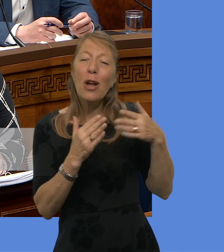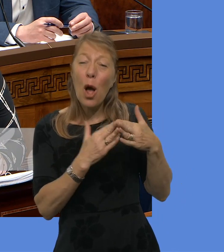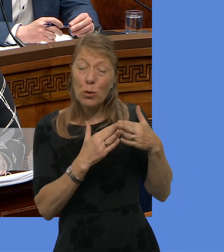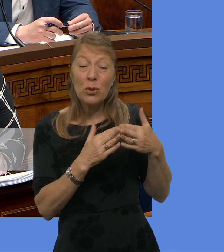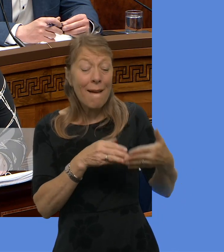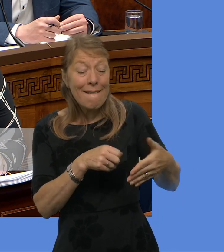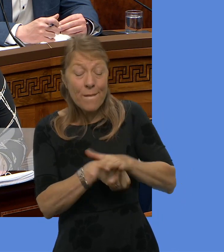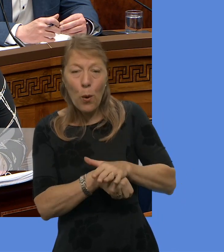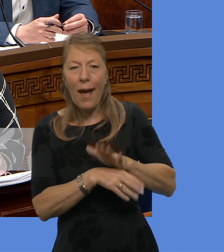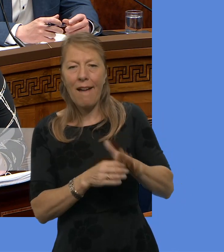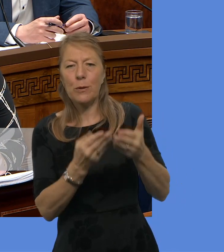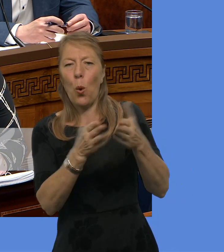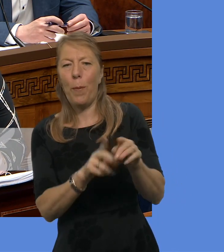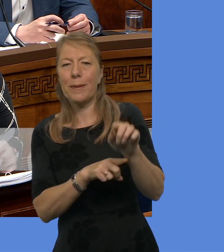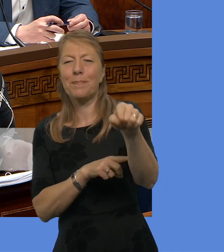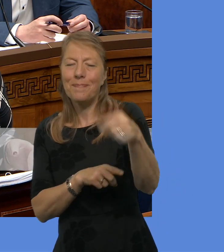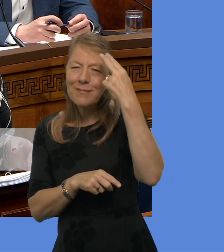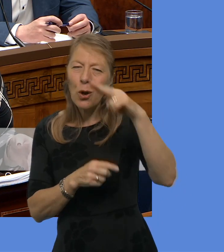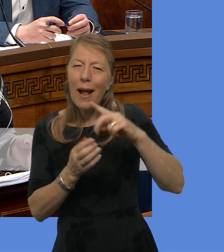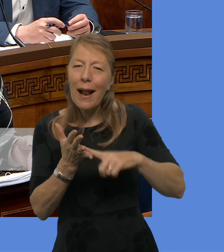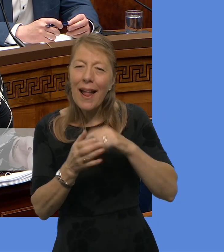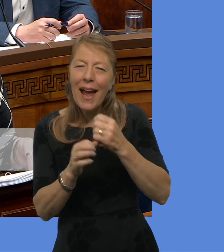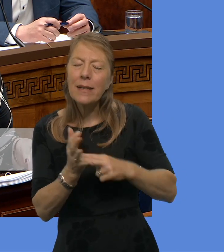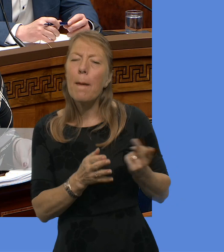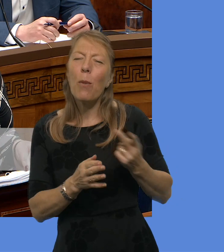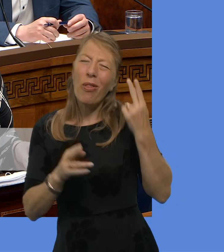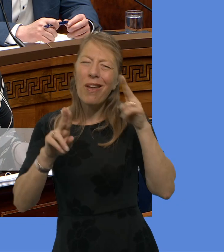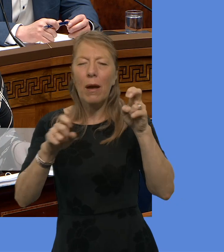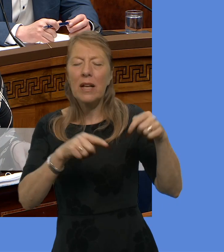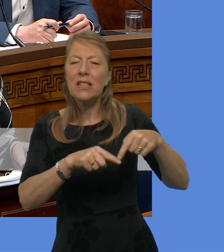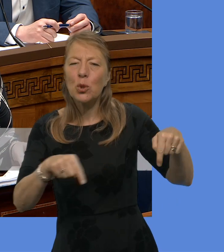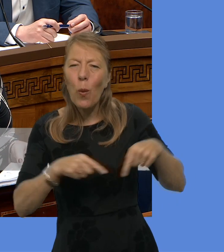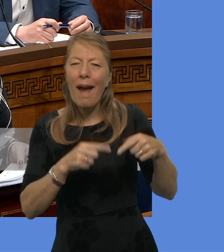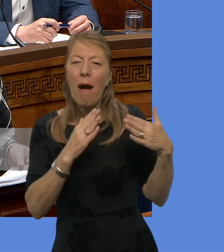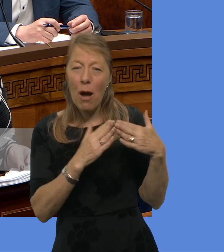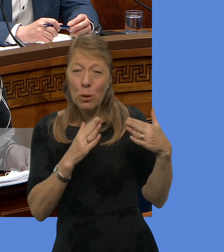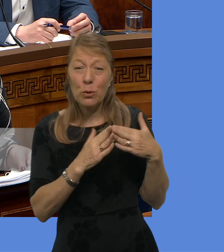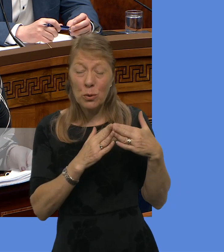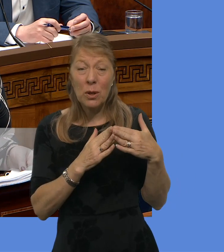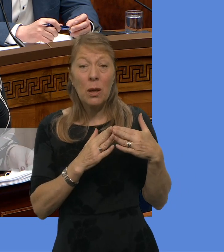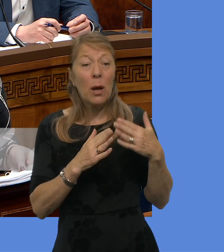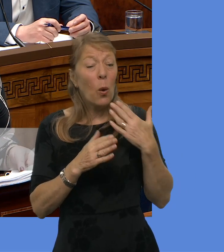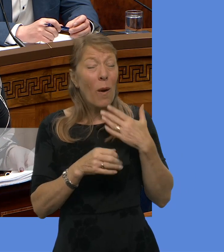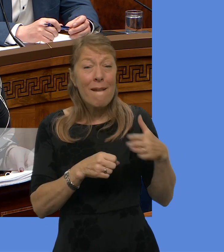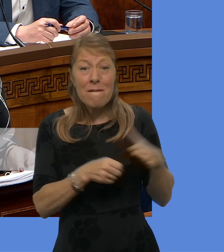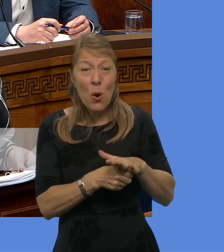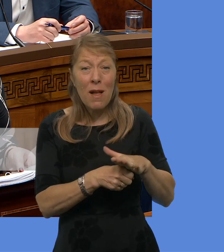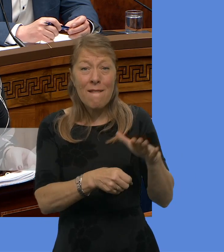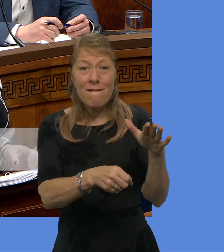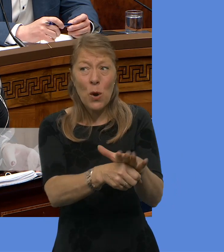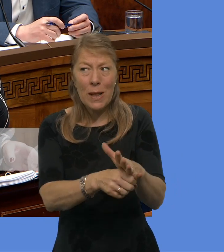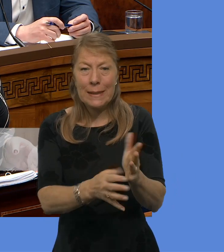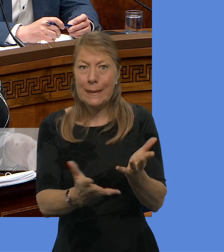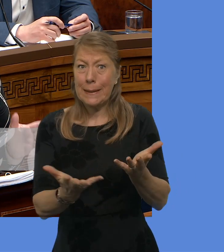house. Whilst ready for use, any decision to open Lagan is finely balanced, meaning that Northern Ireland Prison Service would be using its only contingency